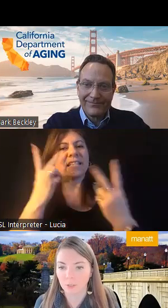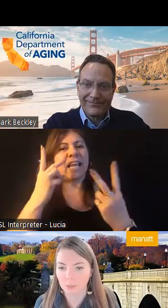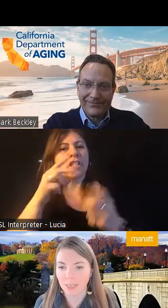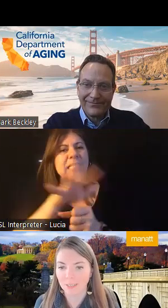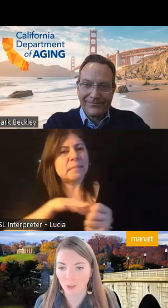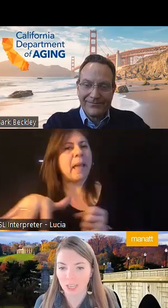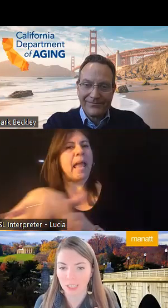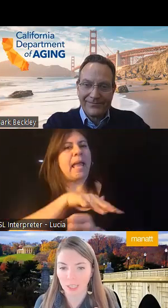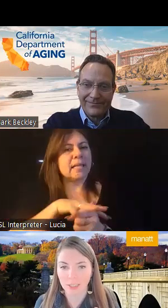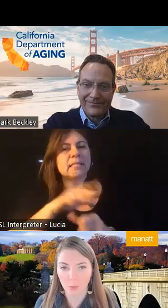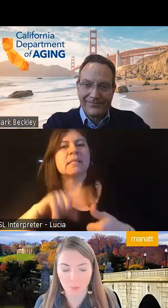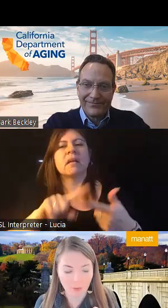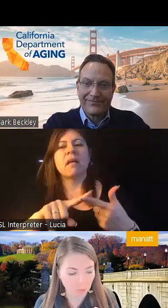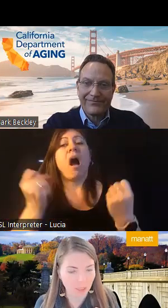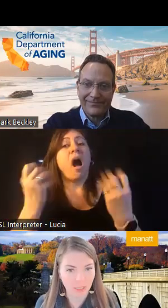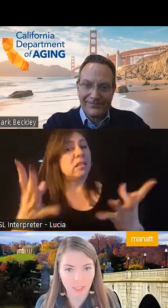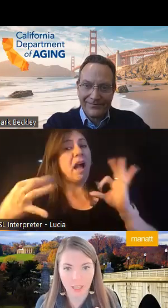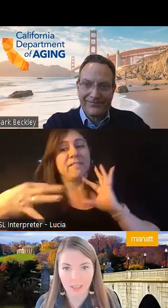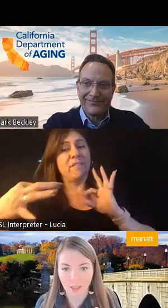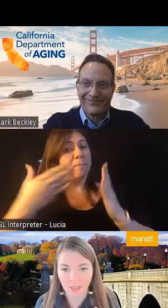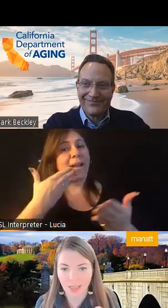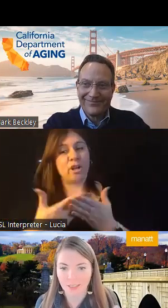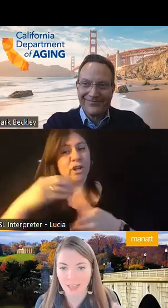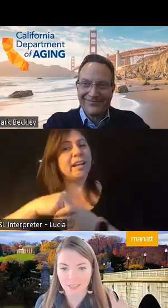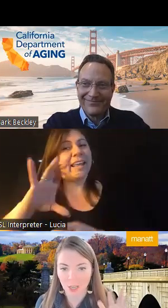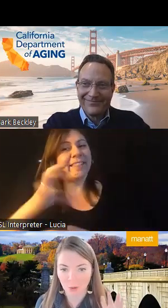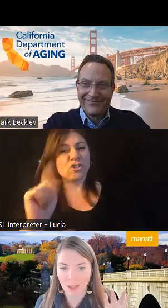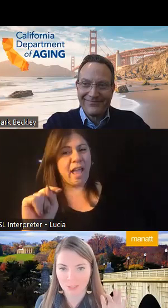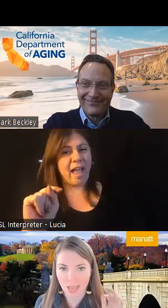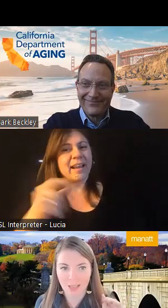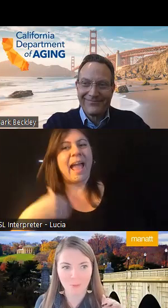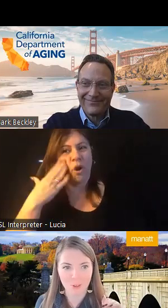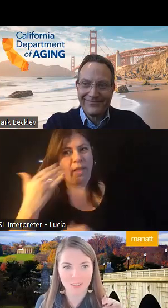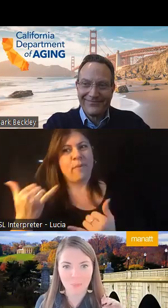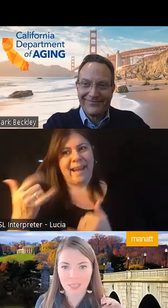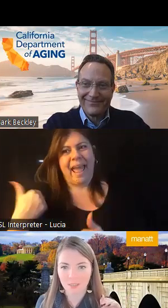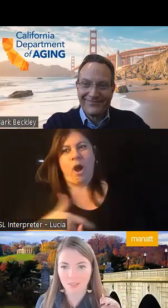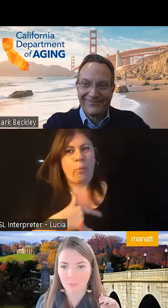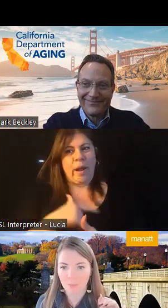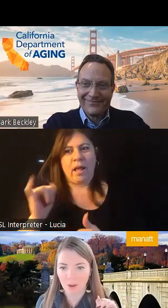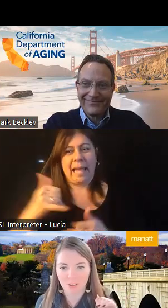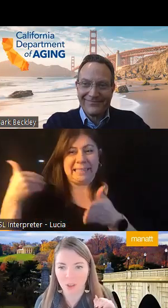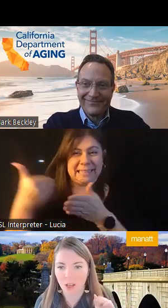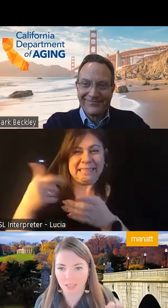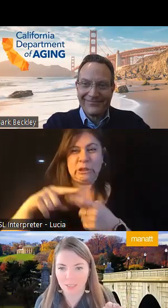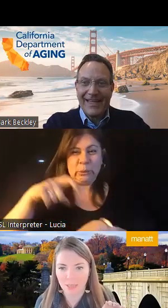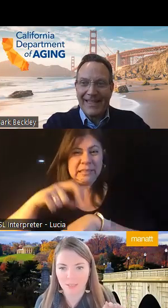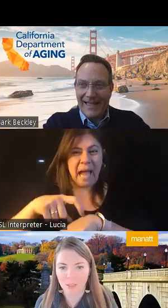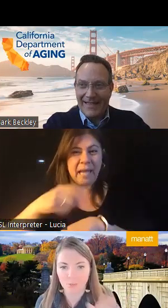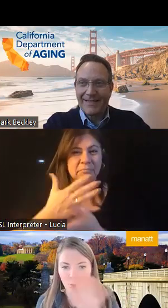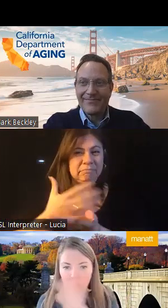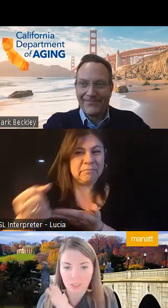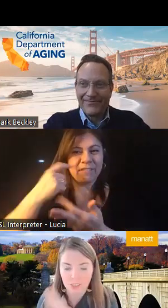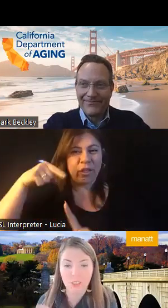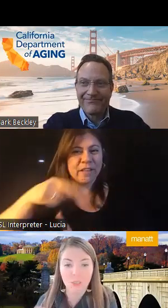Lots of great feedback in the chat here. I know we're probably coming at around time for this piece, Mark, so I'll hand